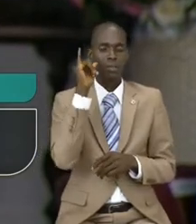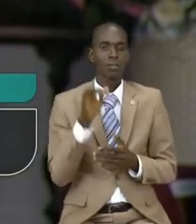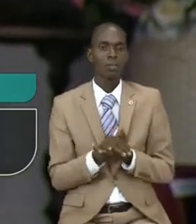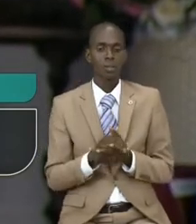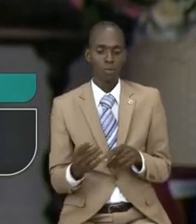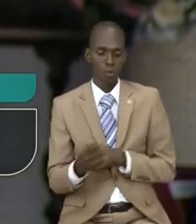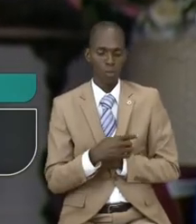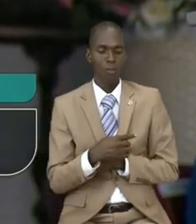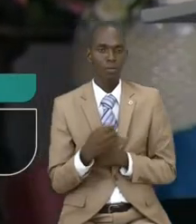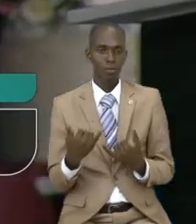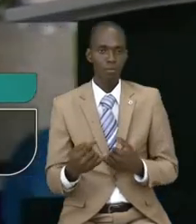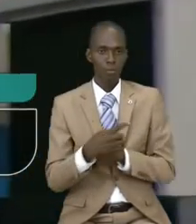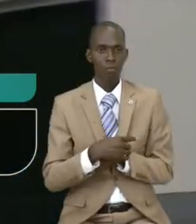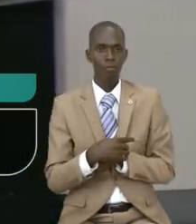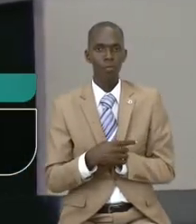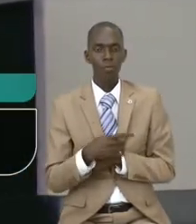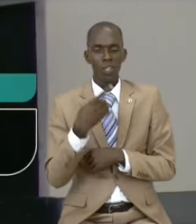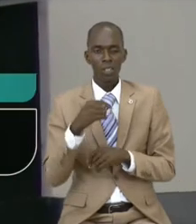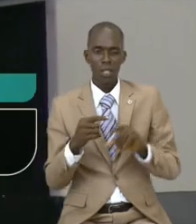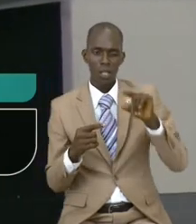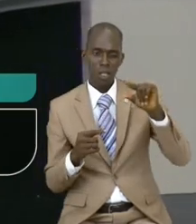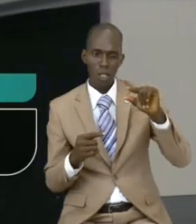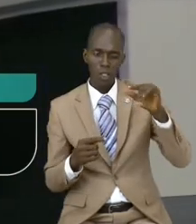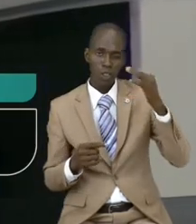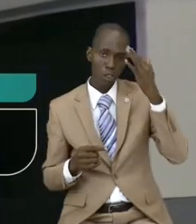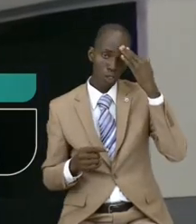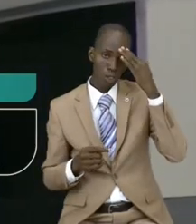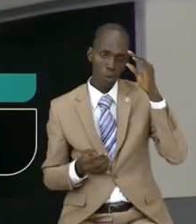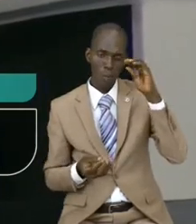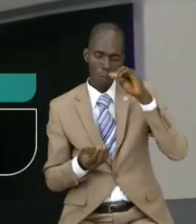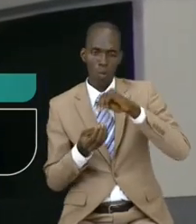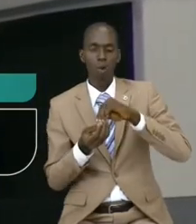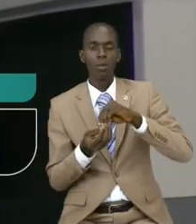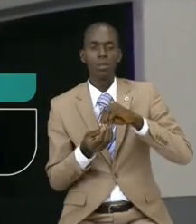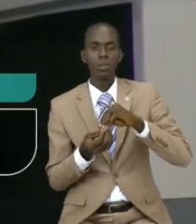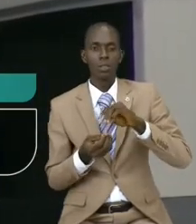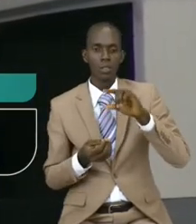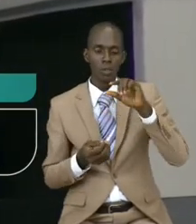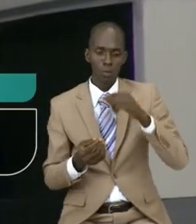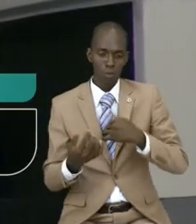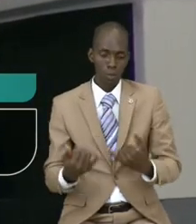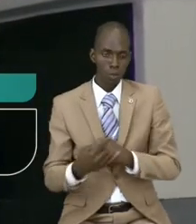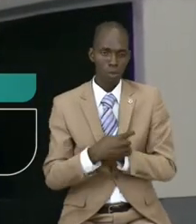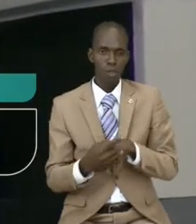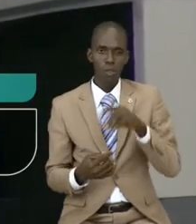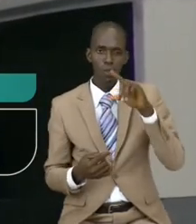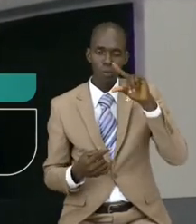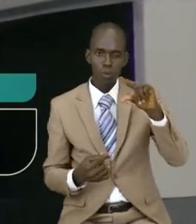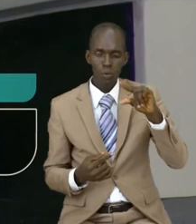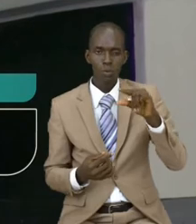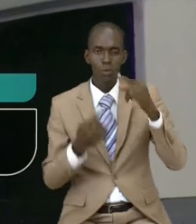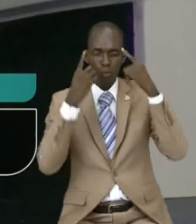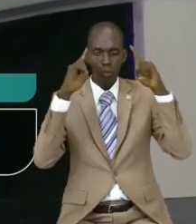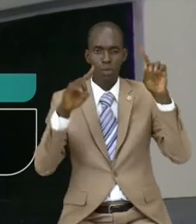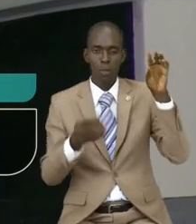Today, a little knowledge more. Today, a little achievement more. Today, a